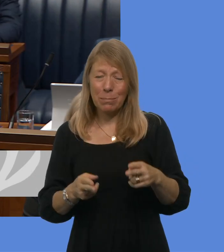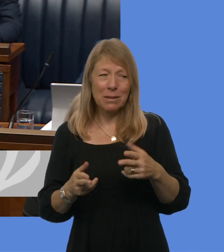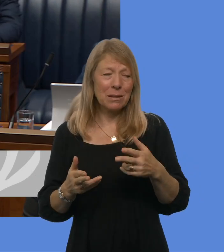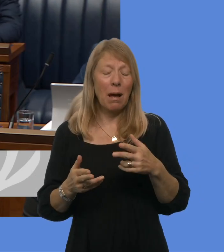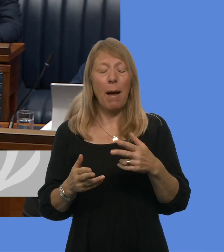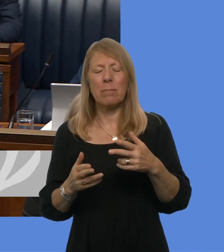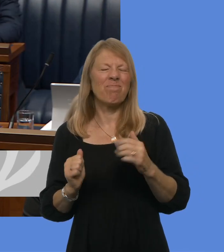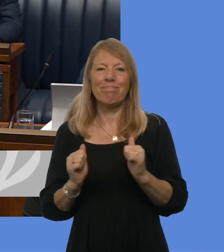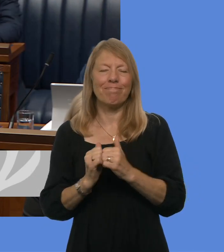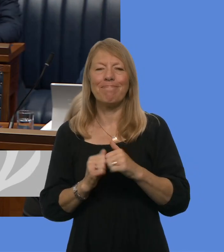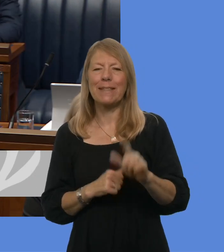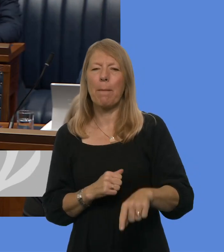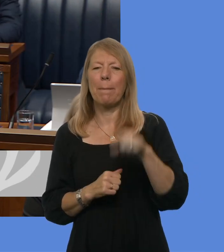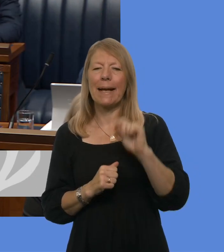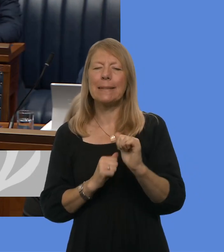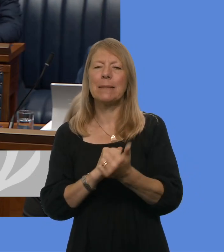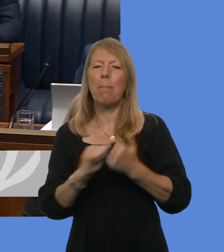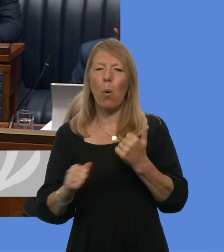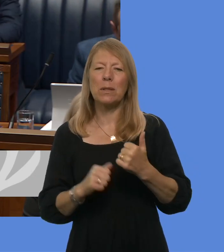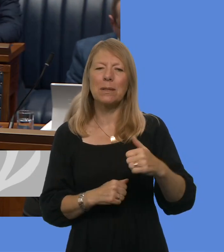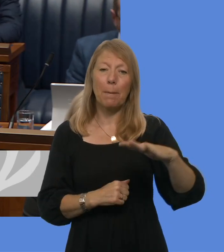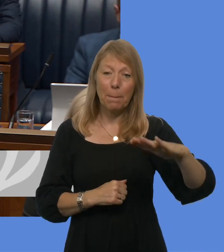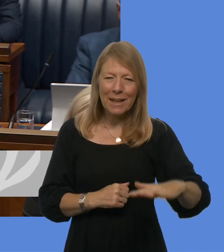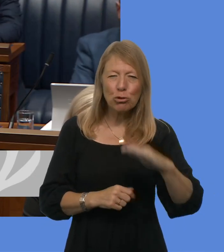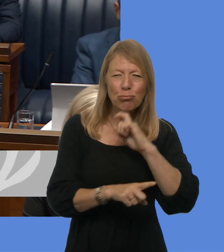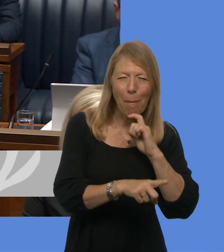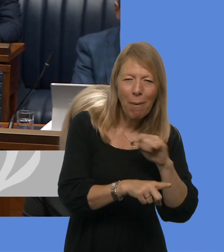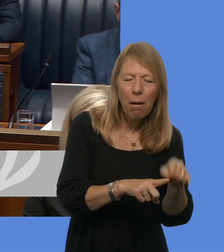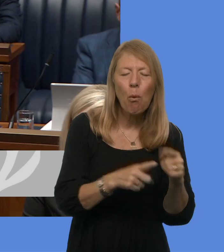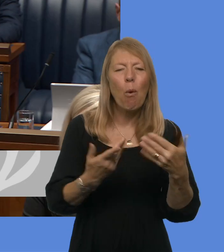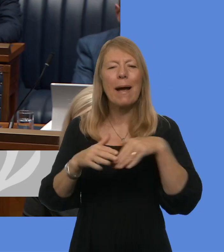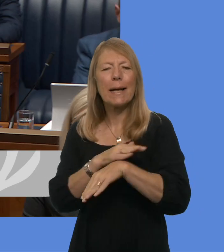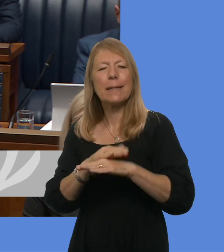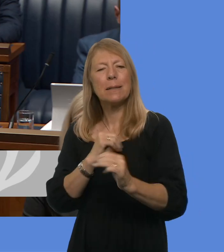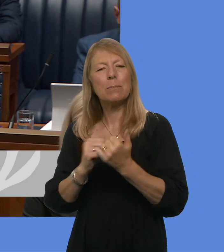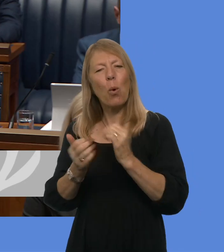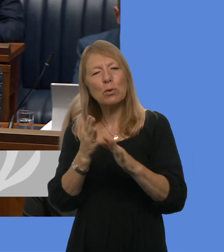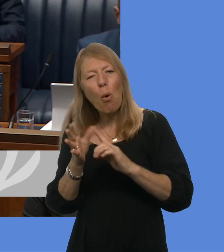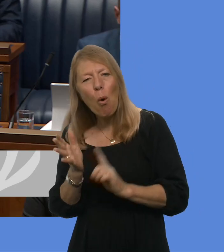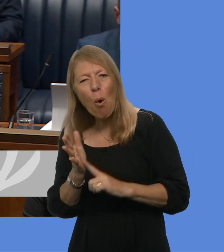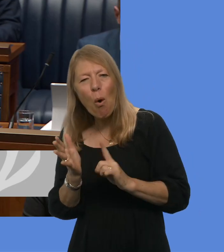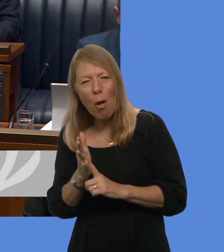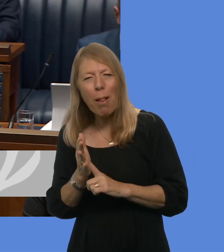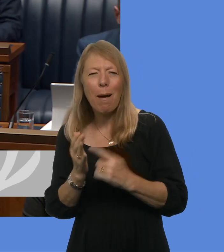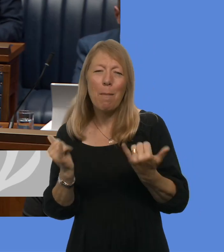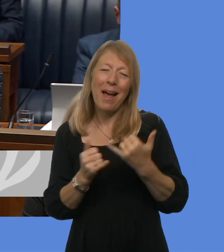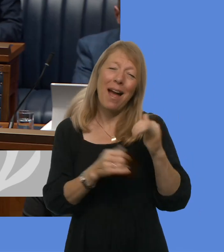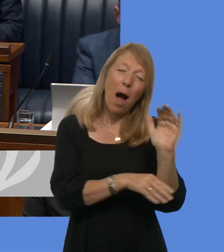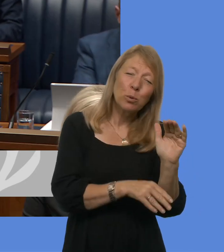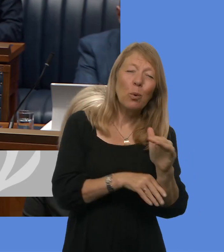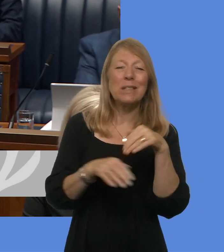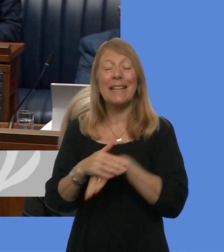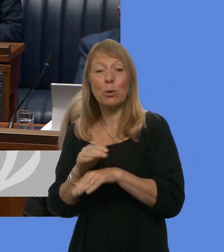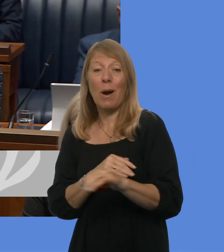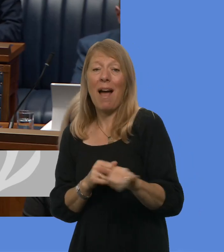provision of synthetic pitches, sports halls, covered outdoor play? Because that was the one area that we identified a real lack of